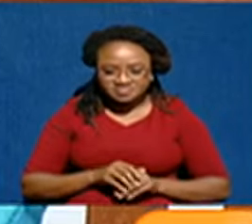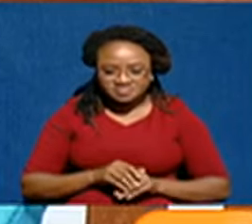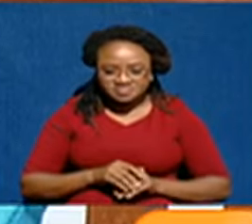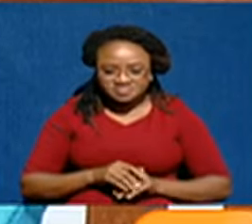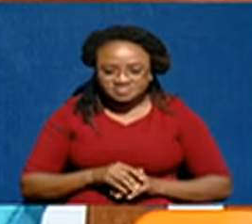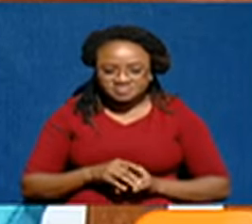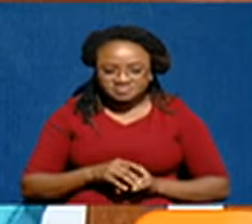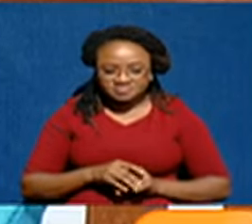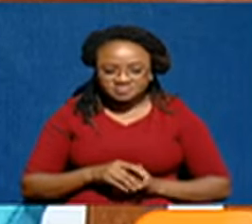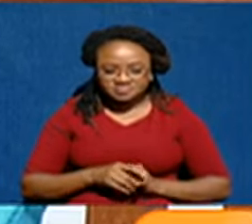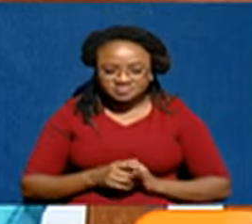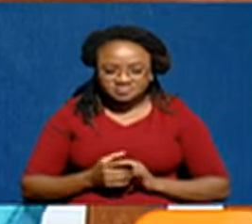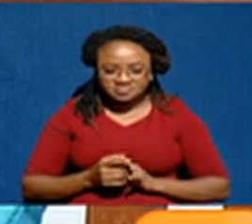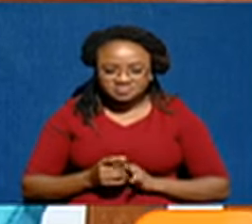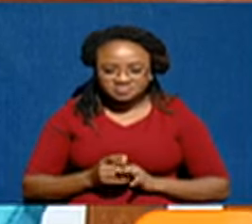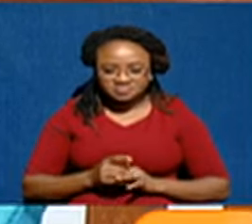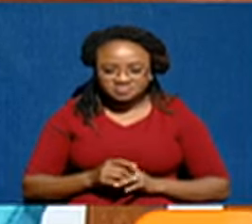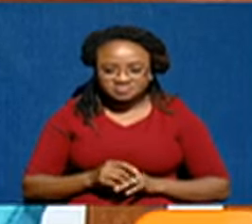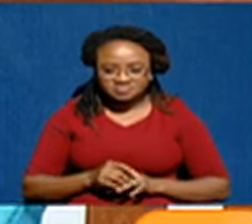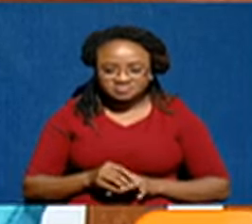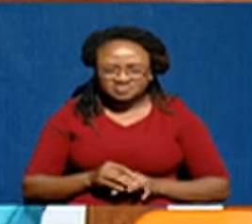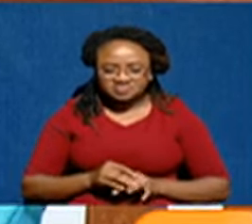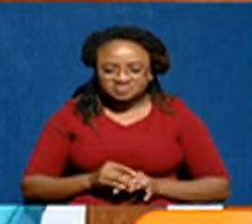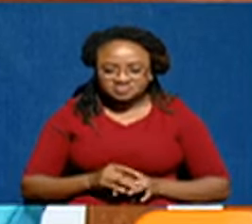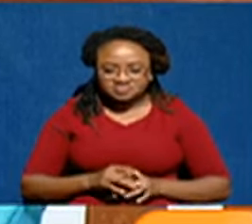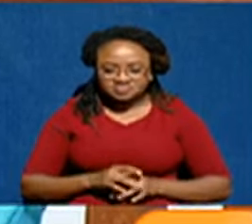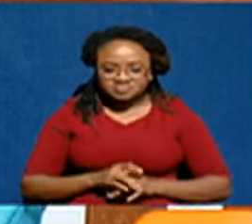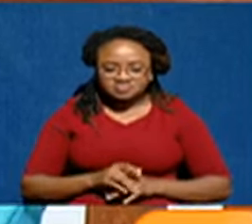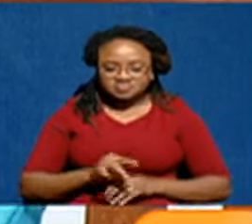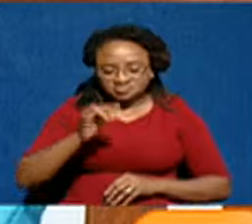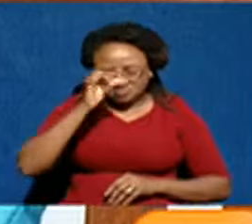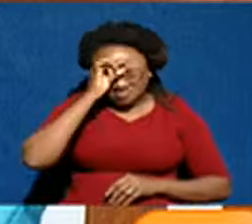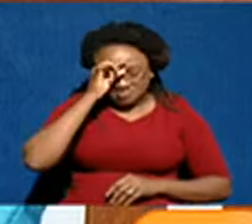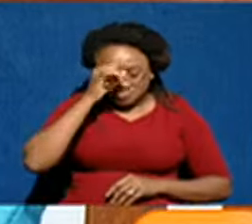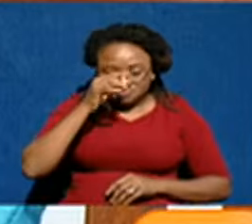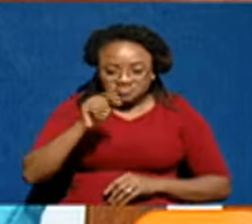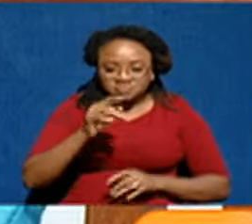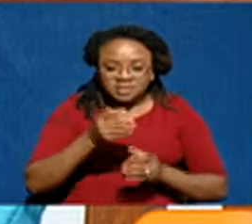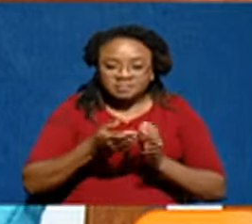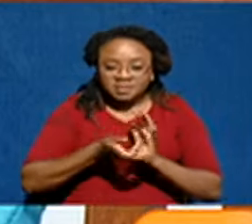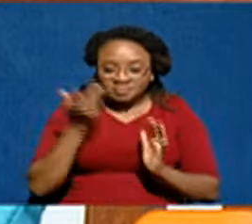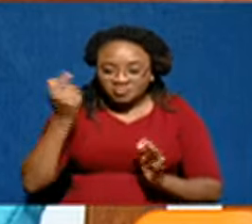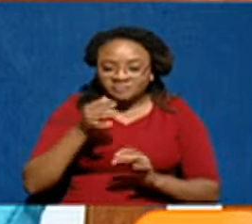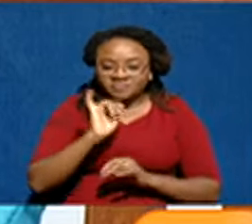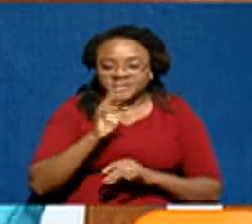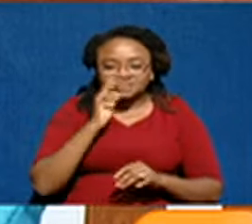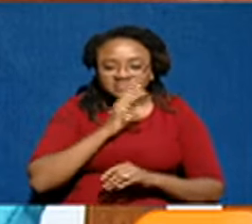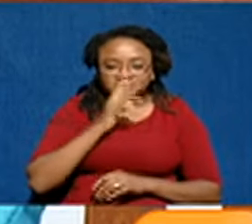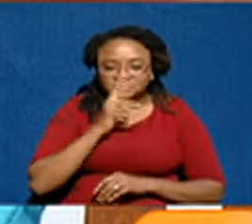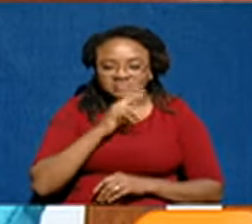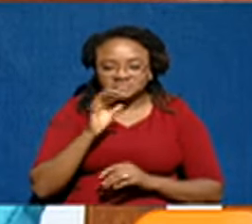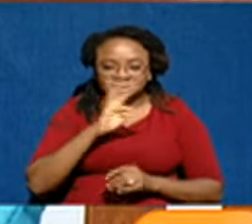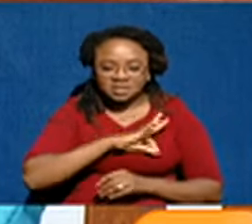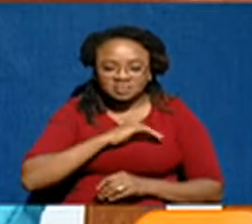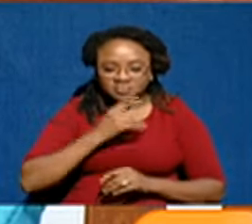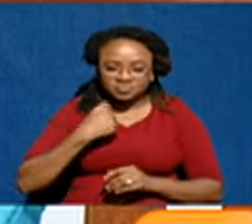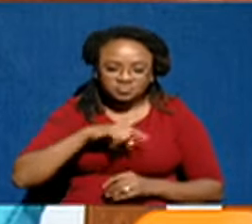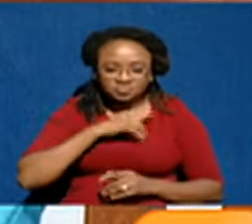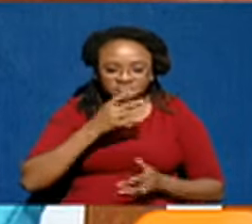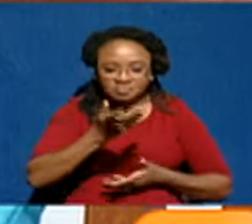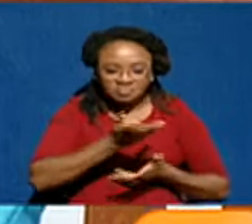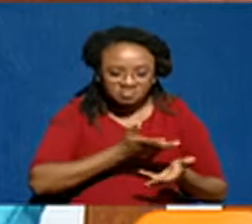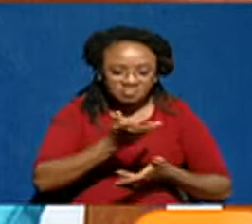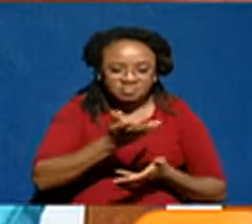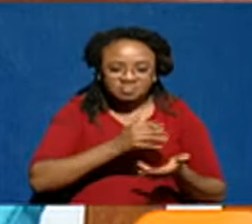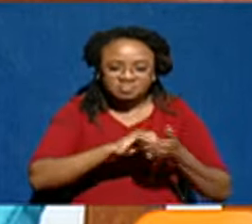infections. And the government withdrawing that risk allowance, we've tried to engage them since last year. We've